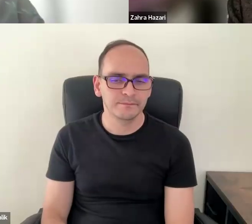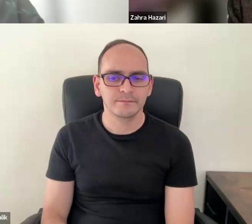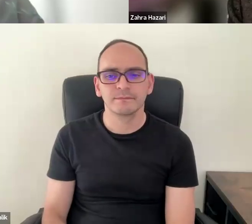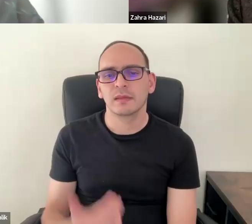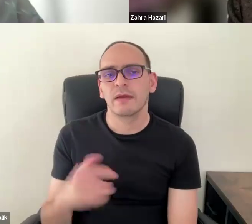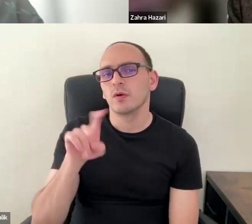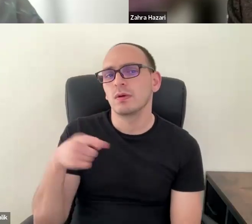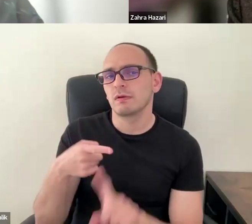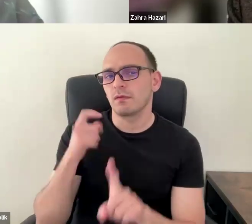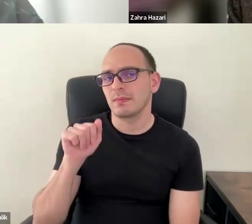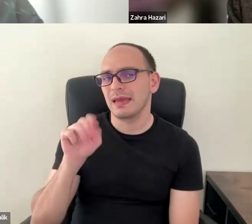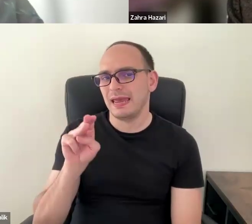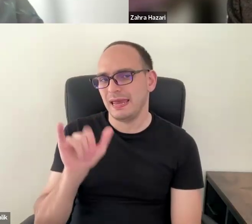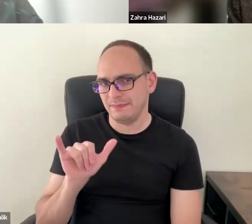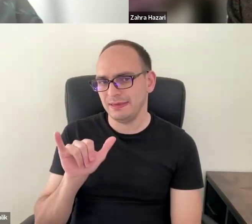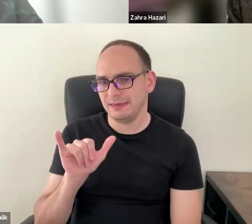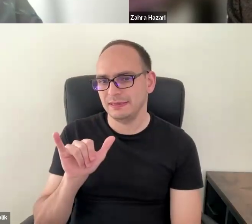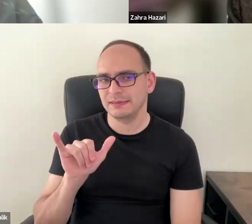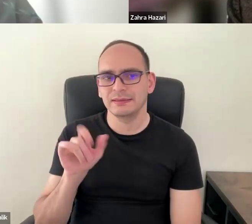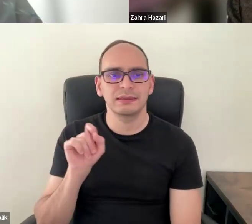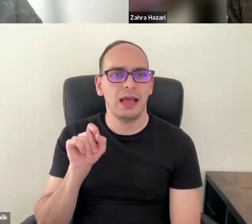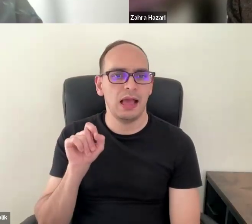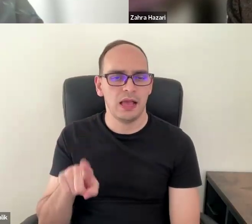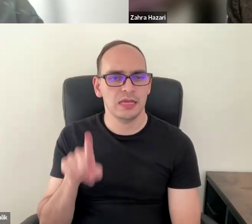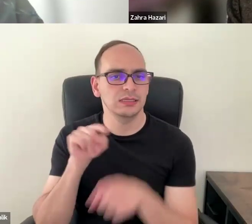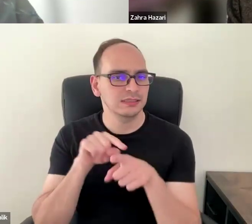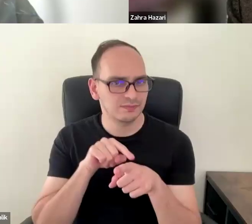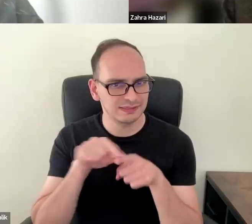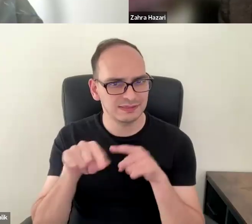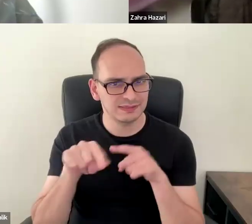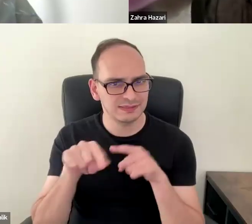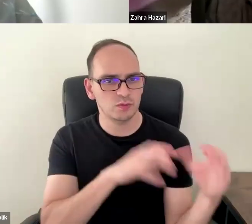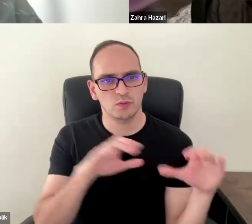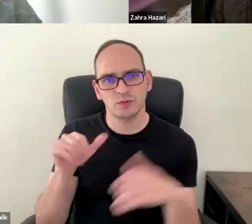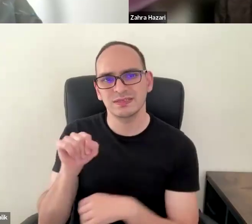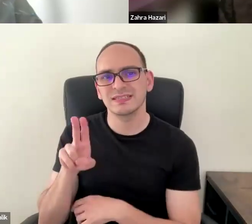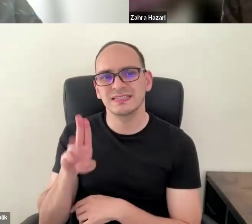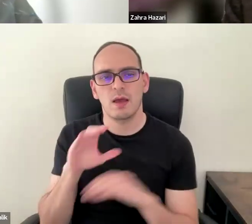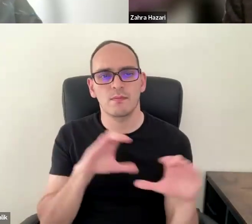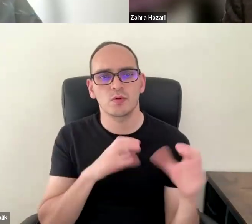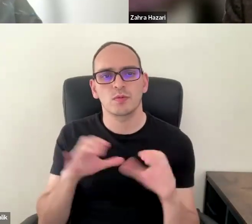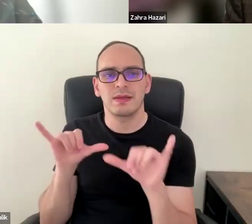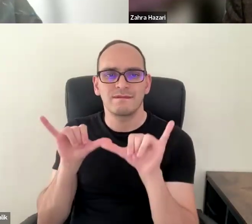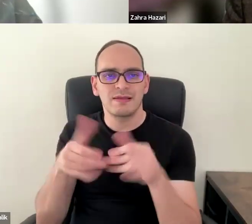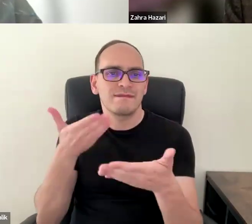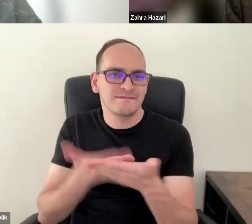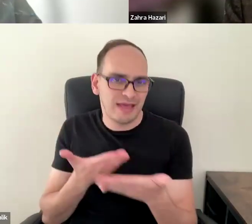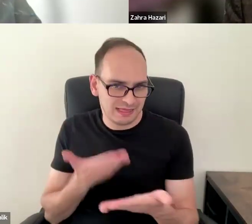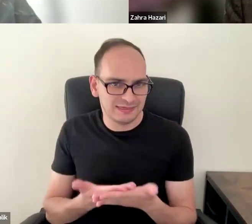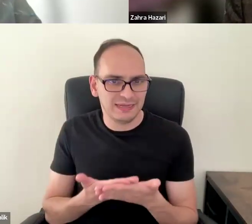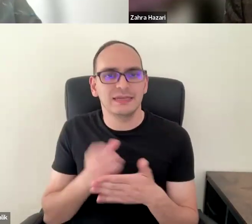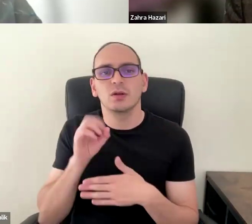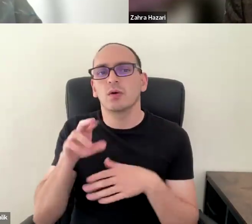We have a question from Amy Owen. Amy asked, are there specific subgroups that some of these measures have been validated with? Or more